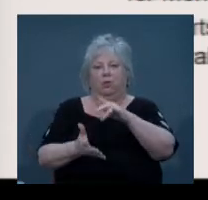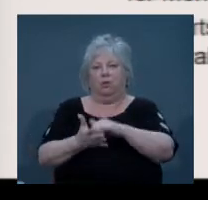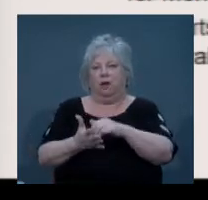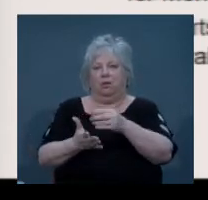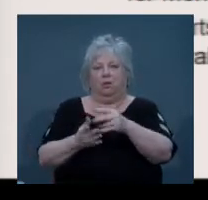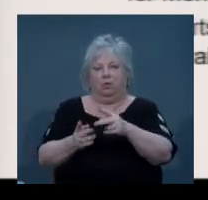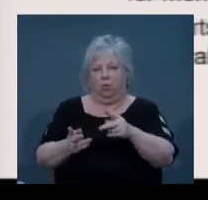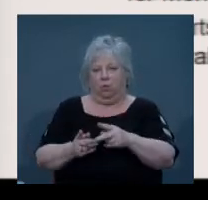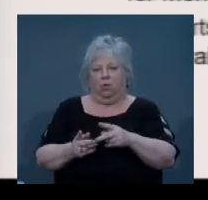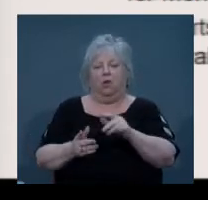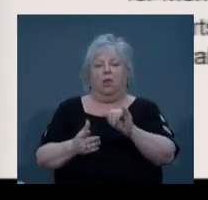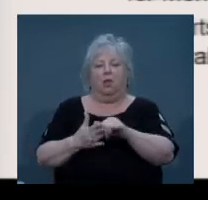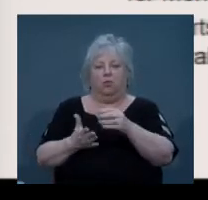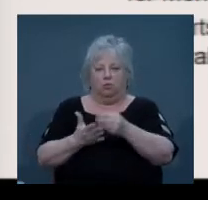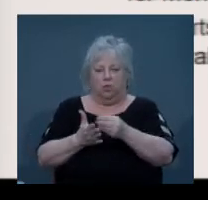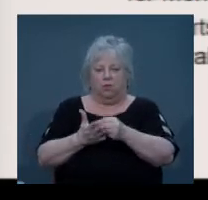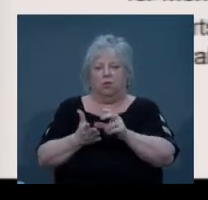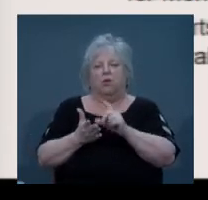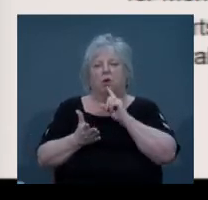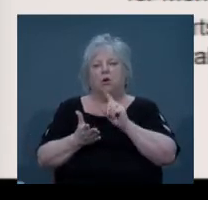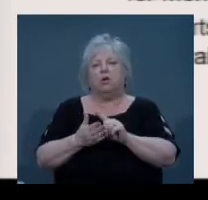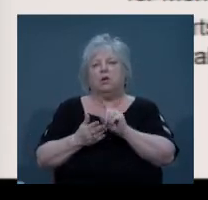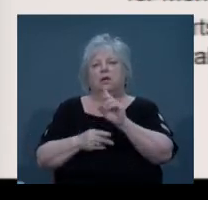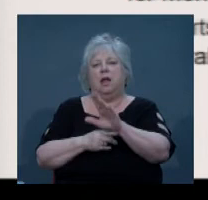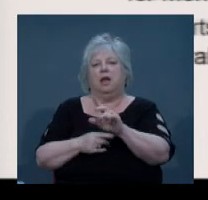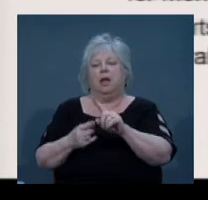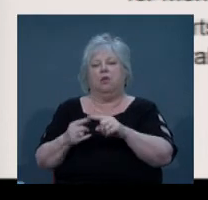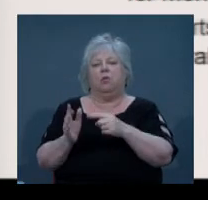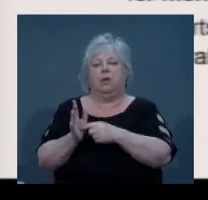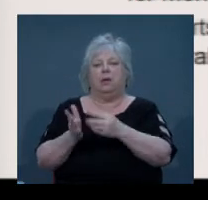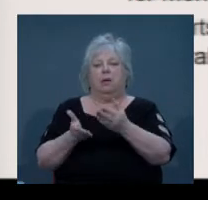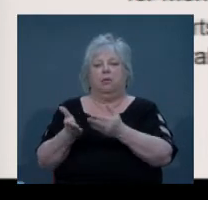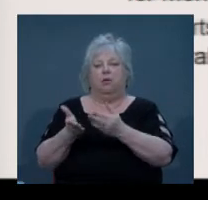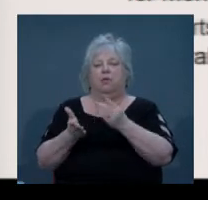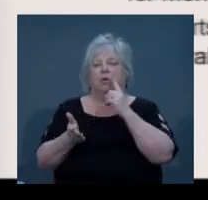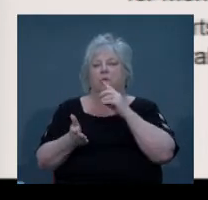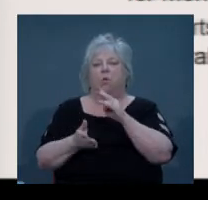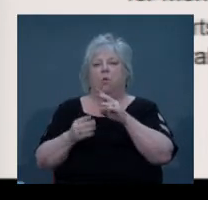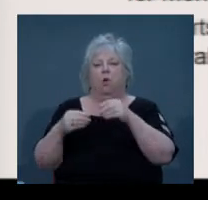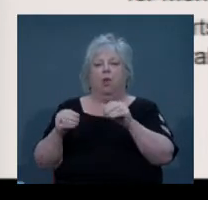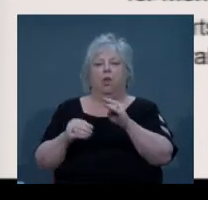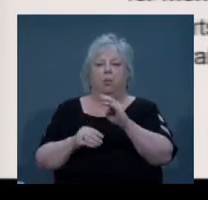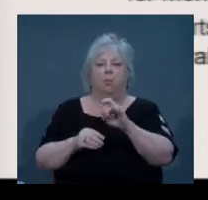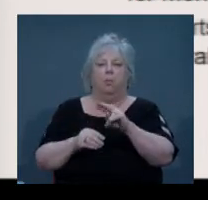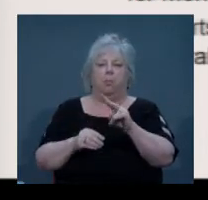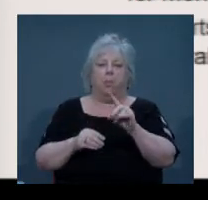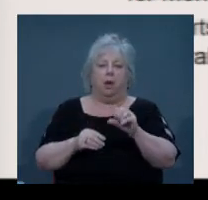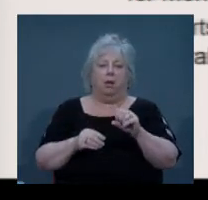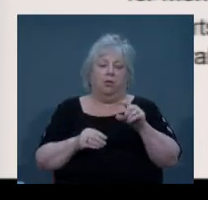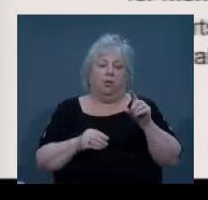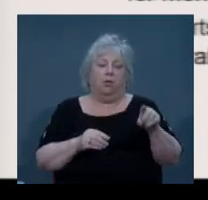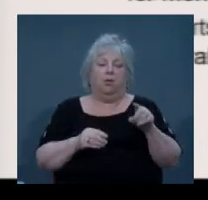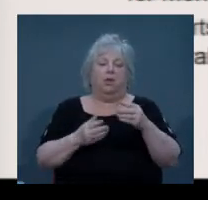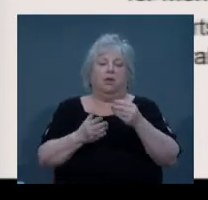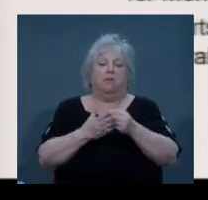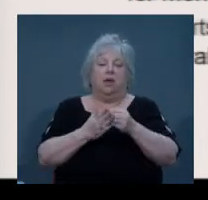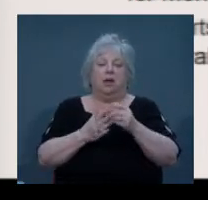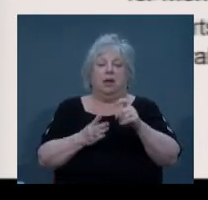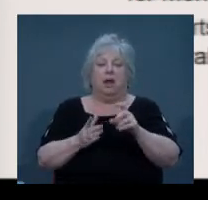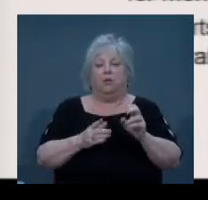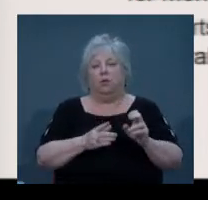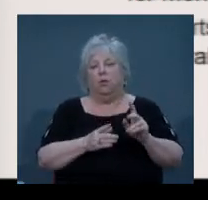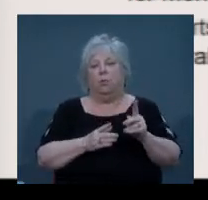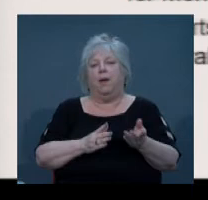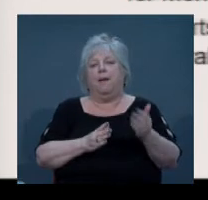that. Those revenues are dedicated to the debt service on the bonds. So this funding will need to return to the general fund.